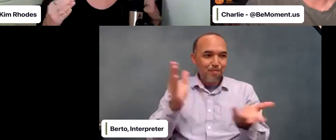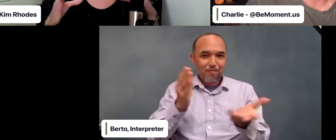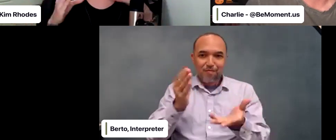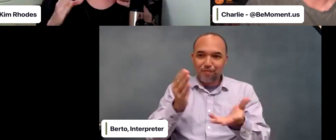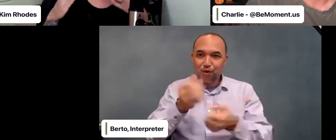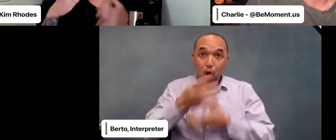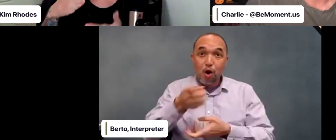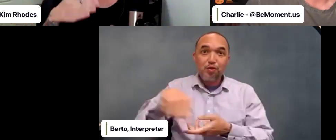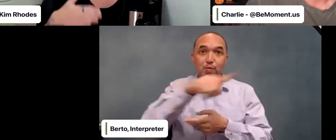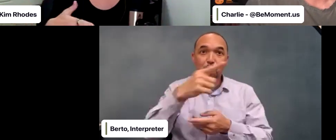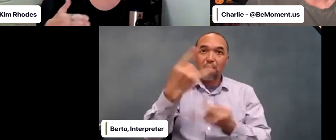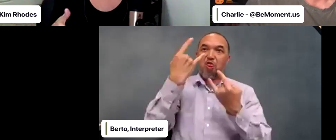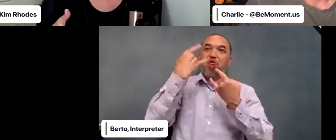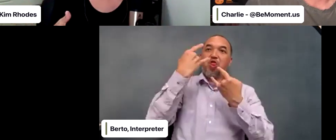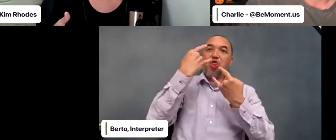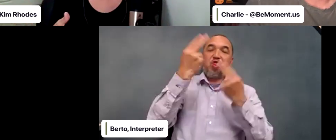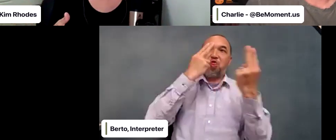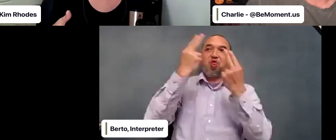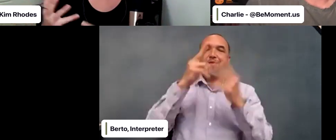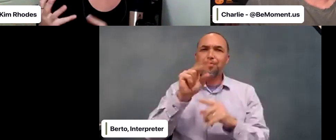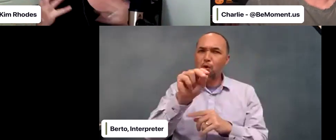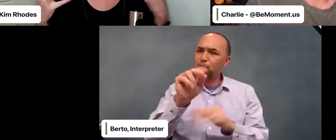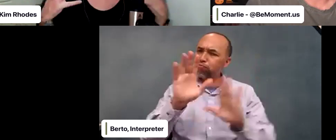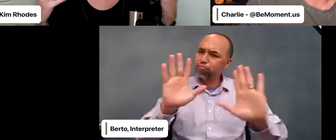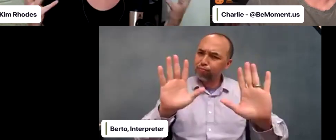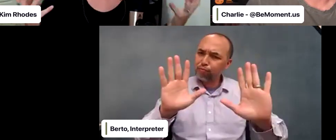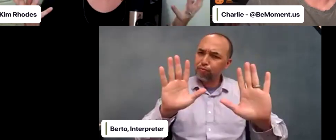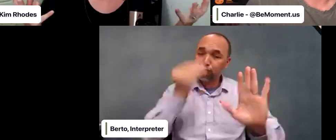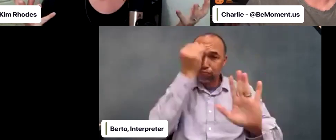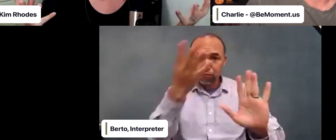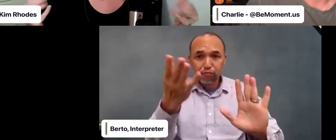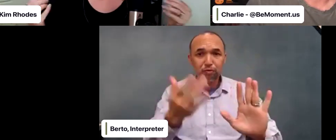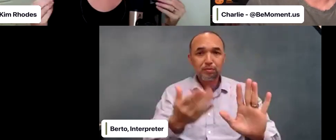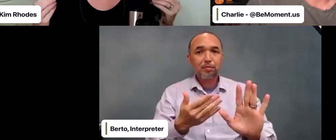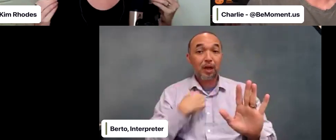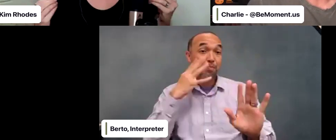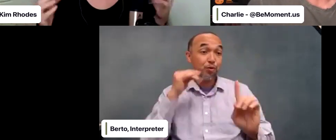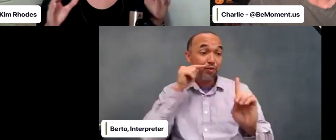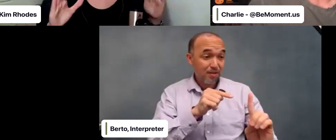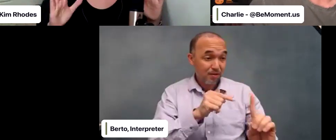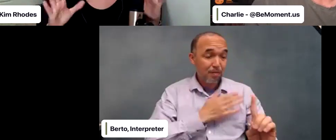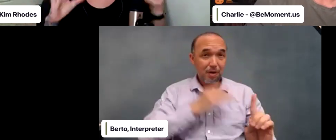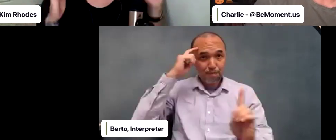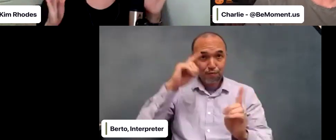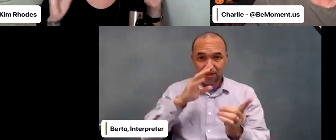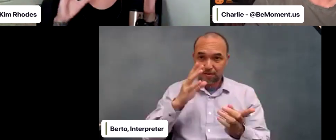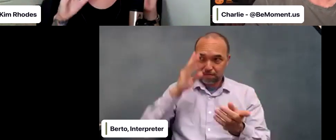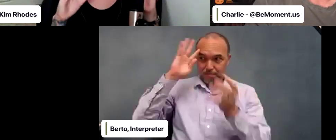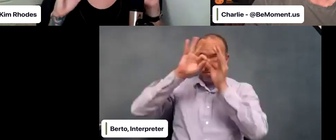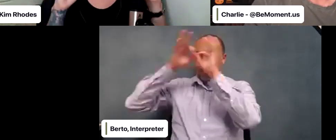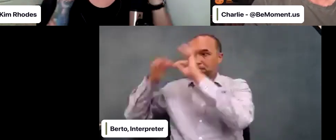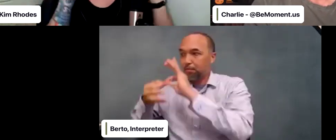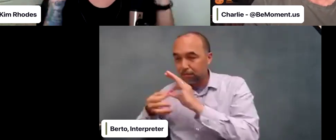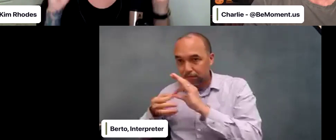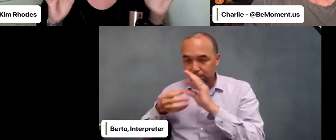simply to say, this is what I experienced, and this is how my brain interpreted it. Within that, I also